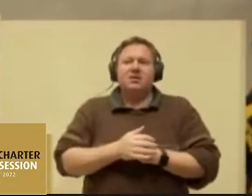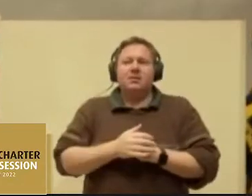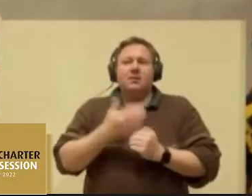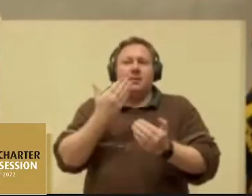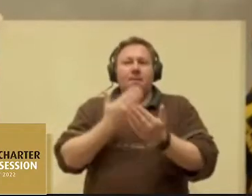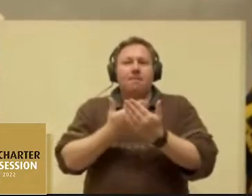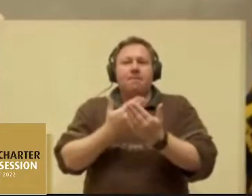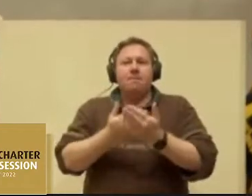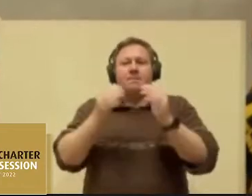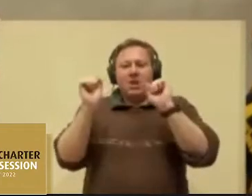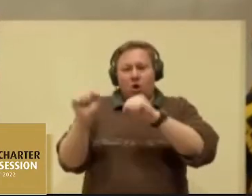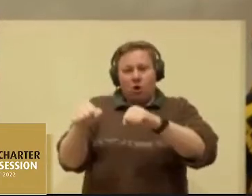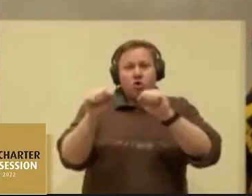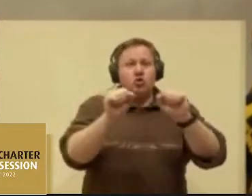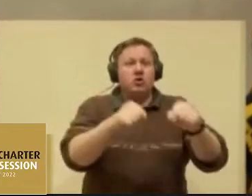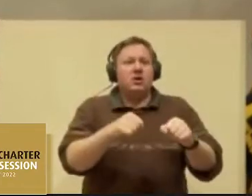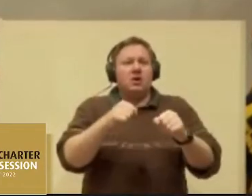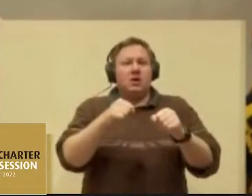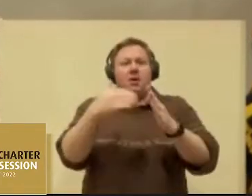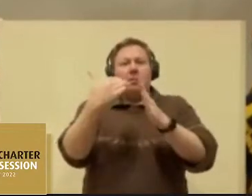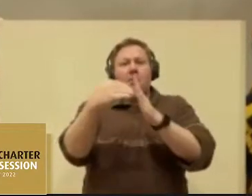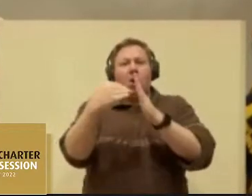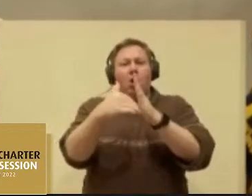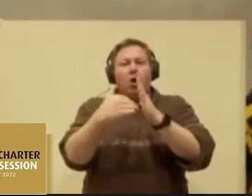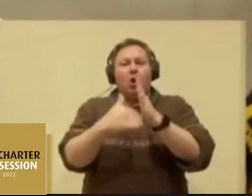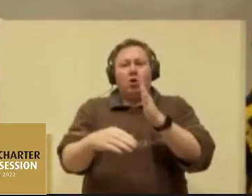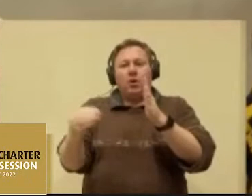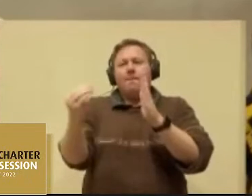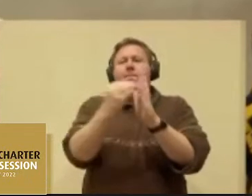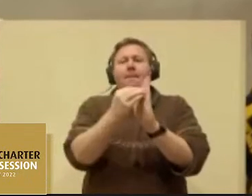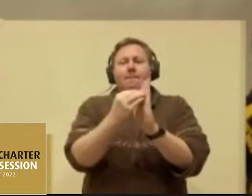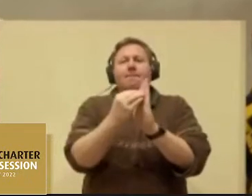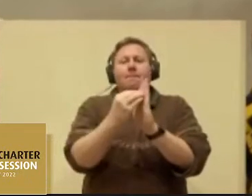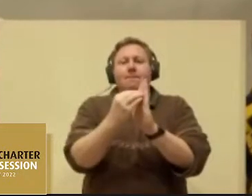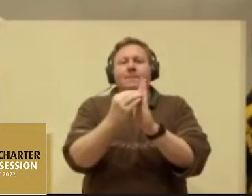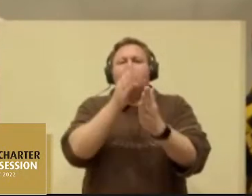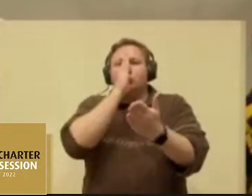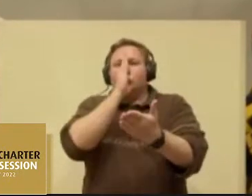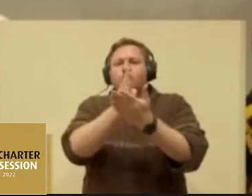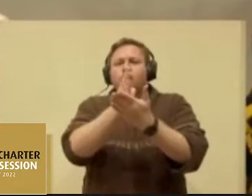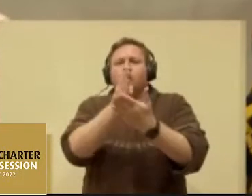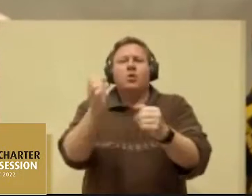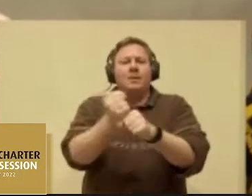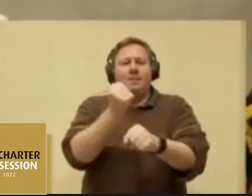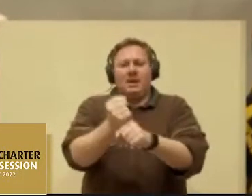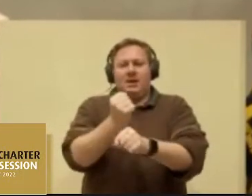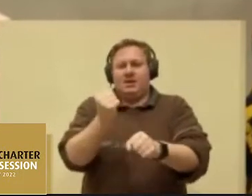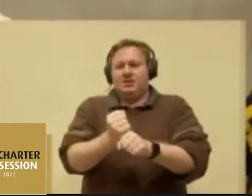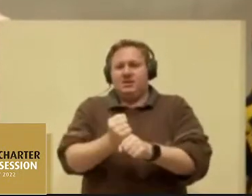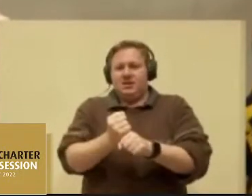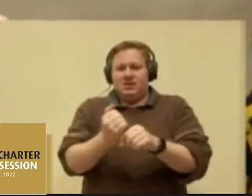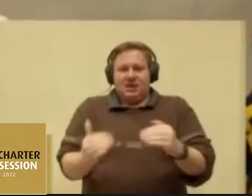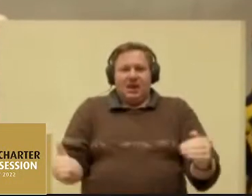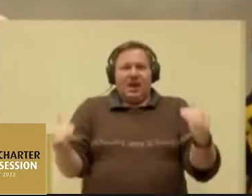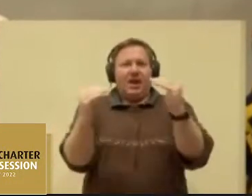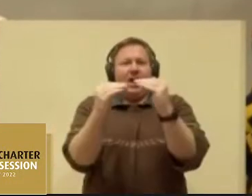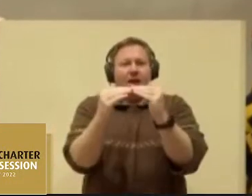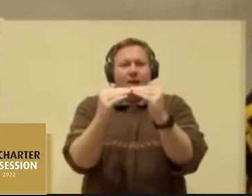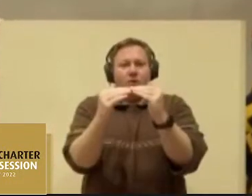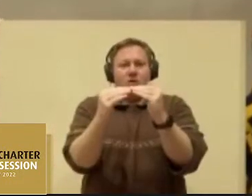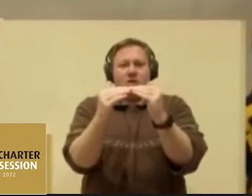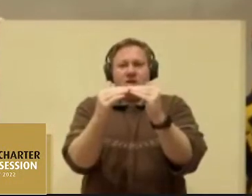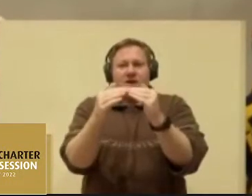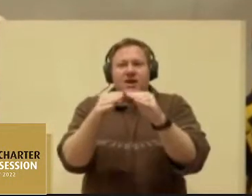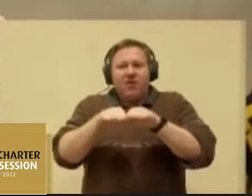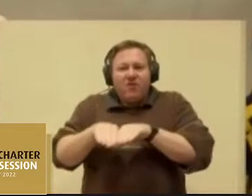the program that we are going to implement to make sure that there is equity and equality within